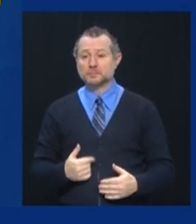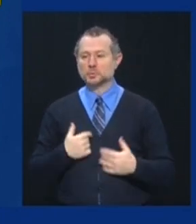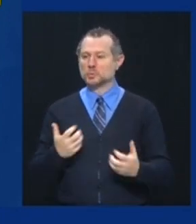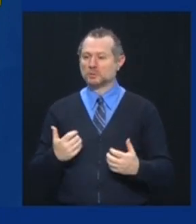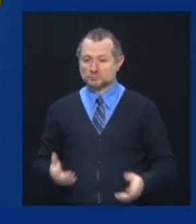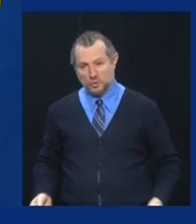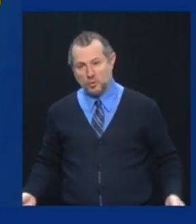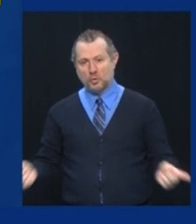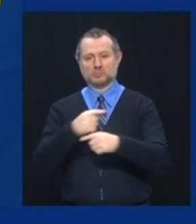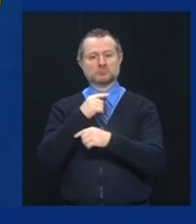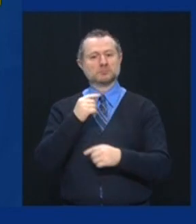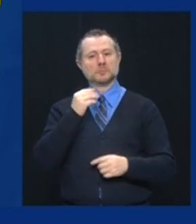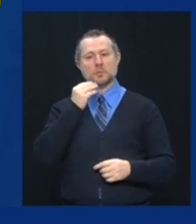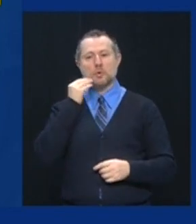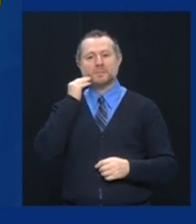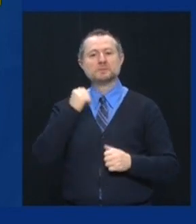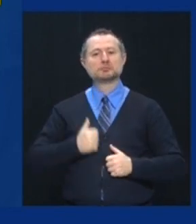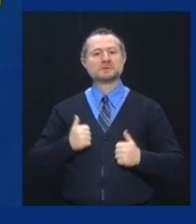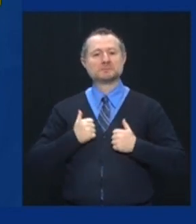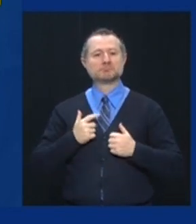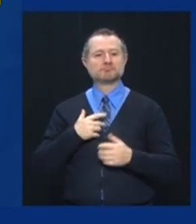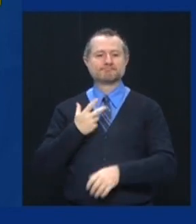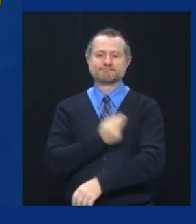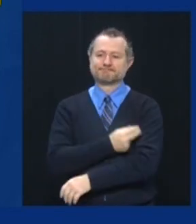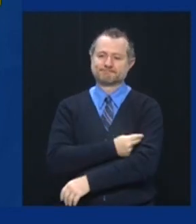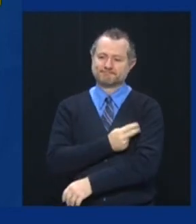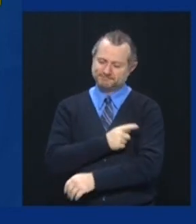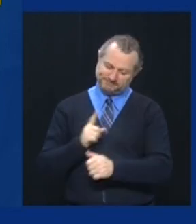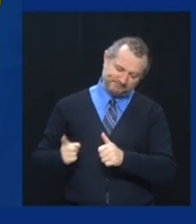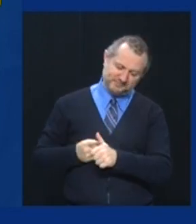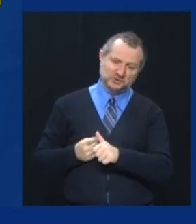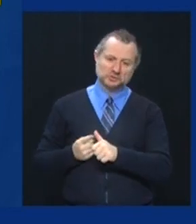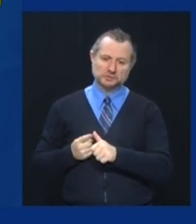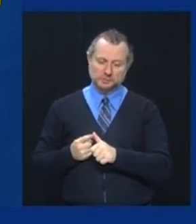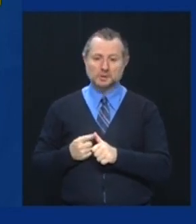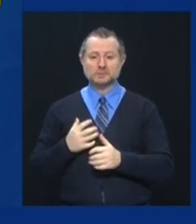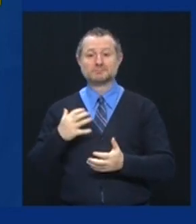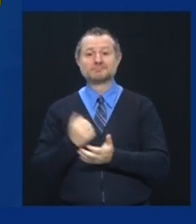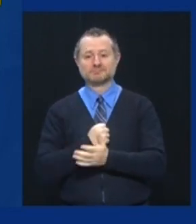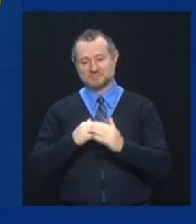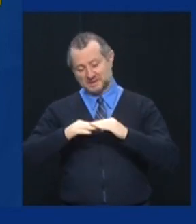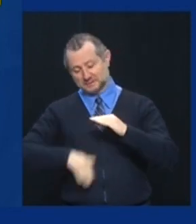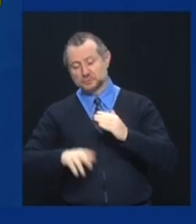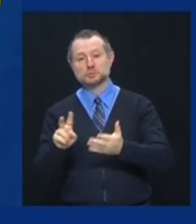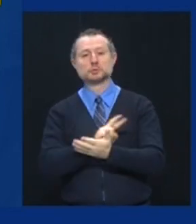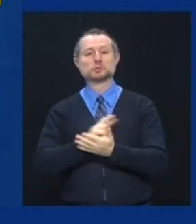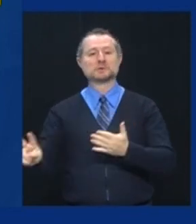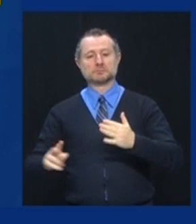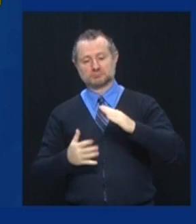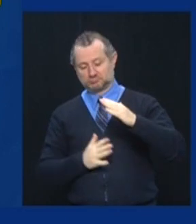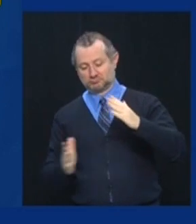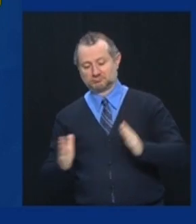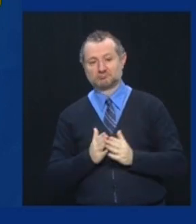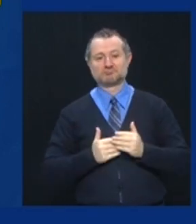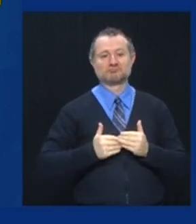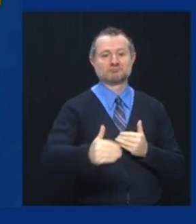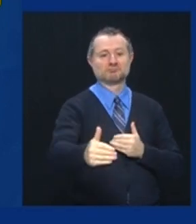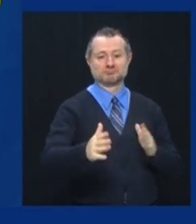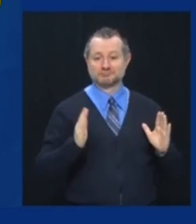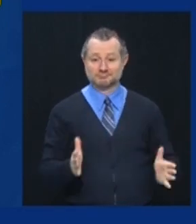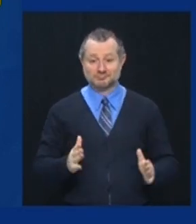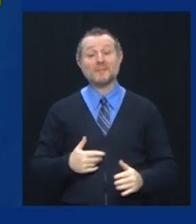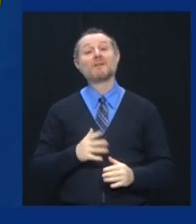residents vaccinated, first shots within 2 weeks. They're doing the staff along with